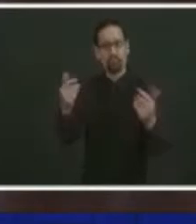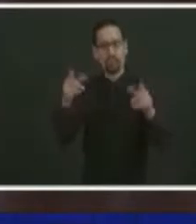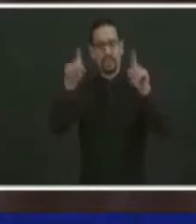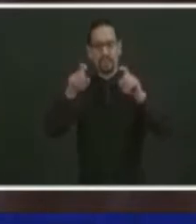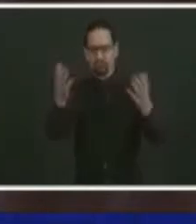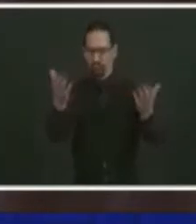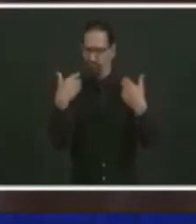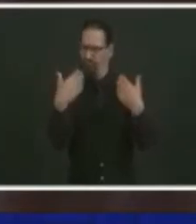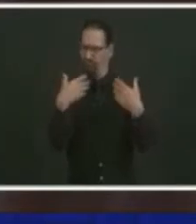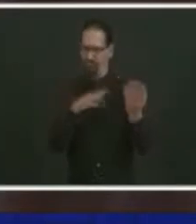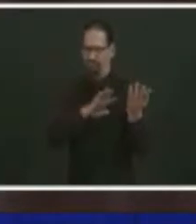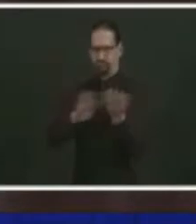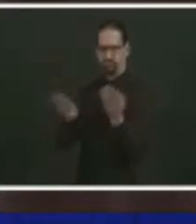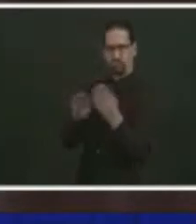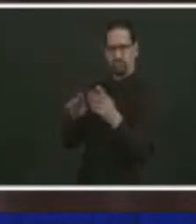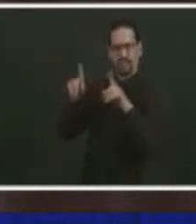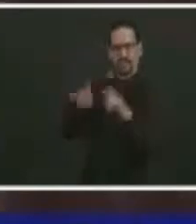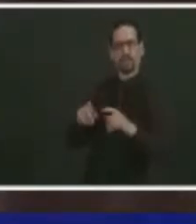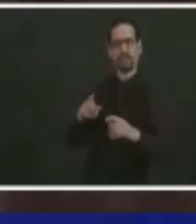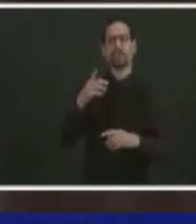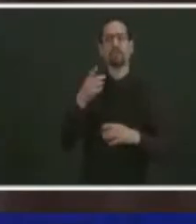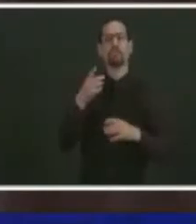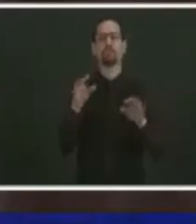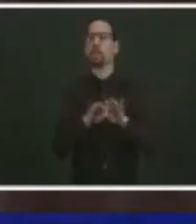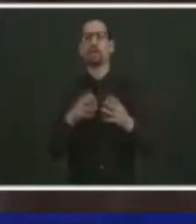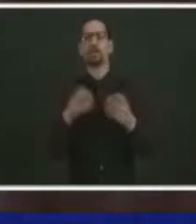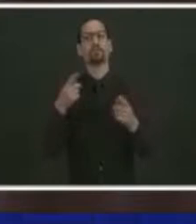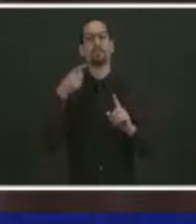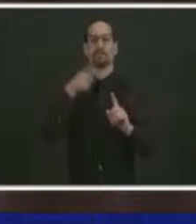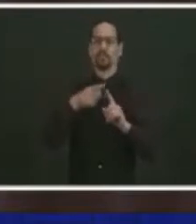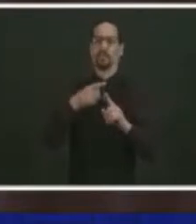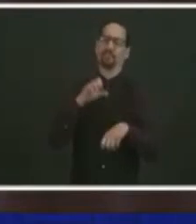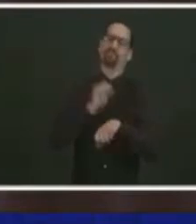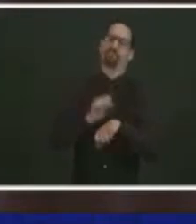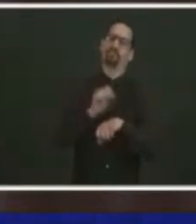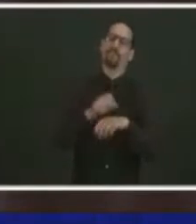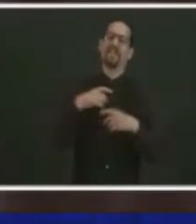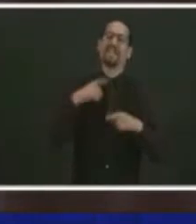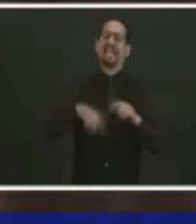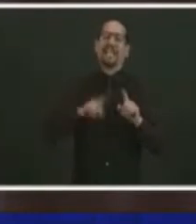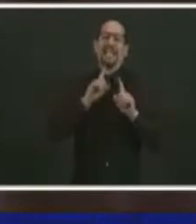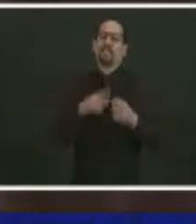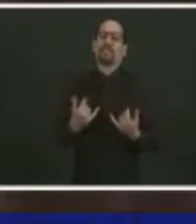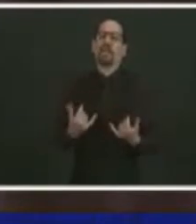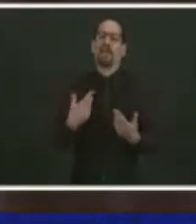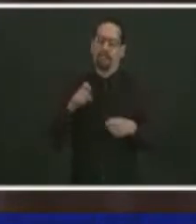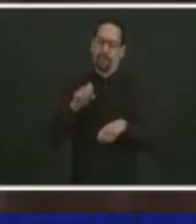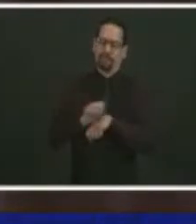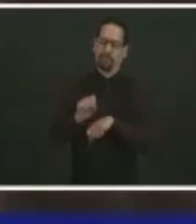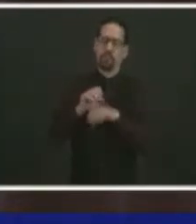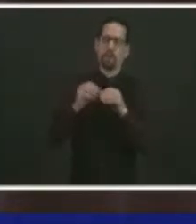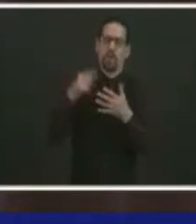Short answer is we're working on it. Testing, contact tracing, public health response to allow